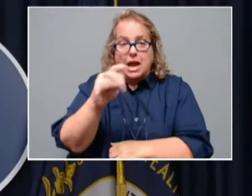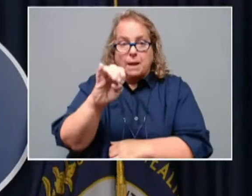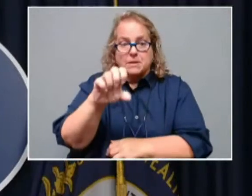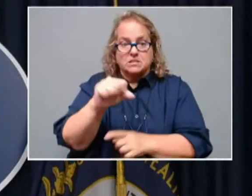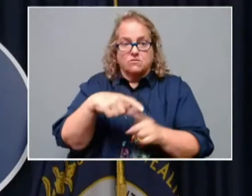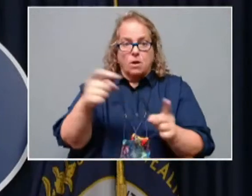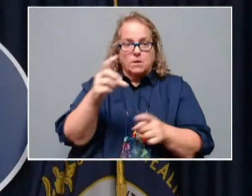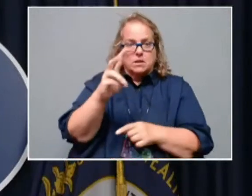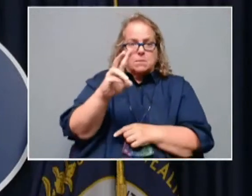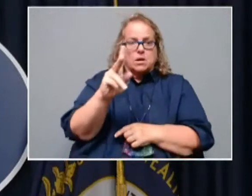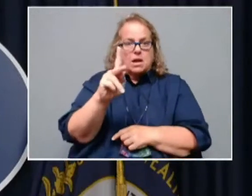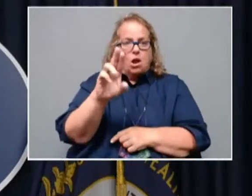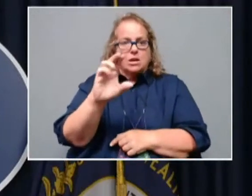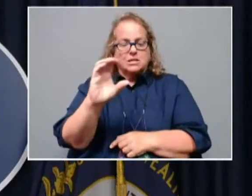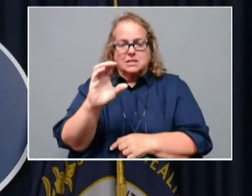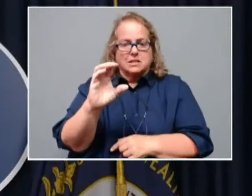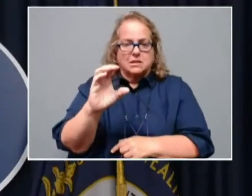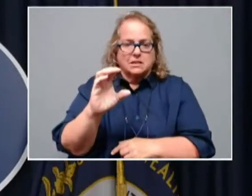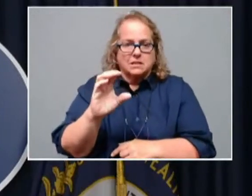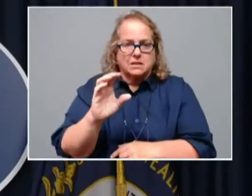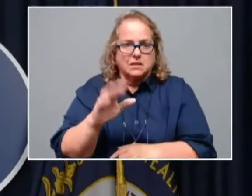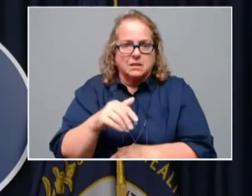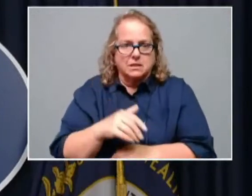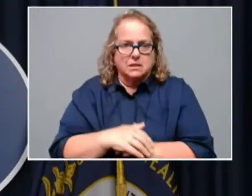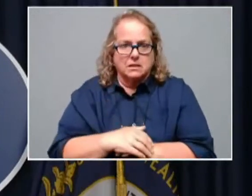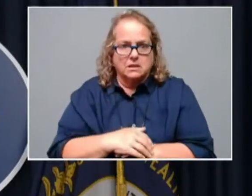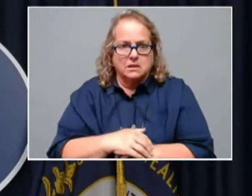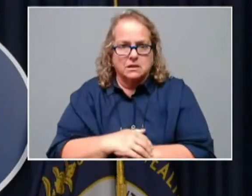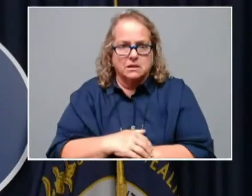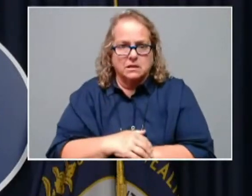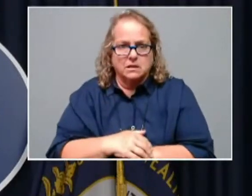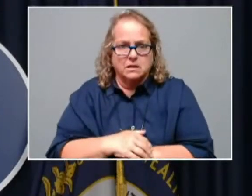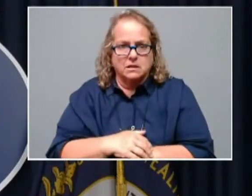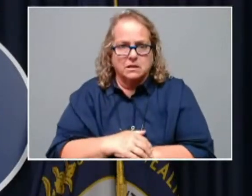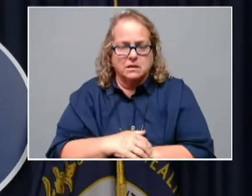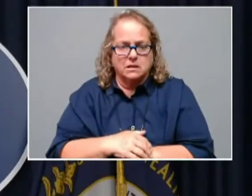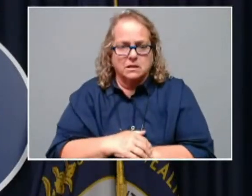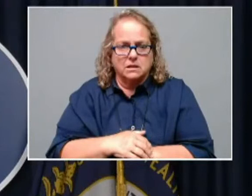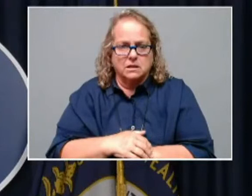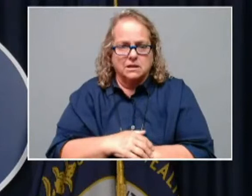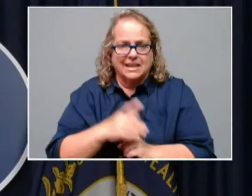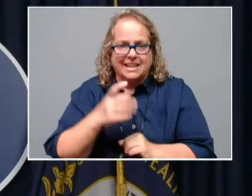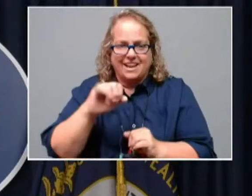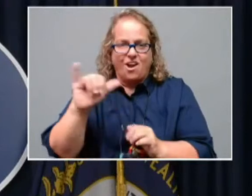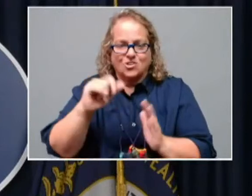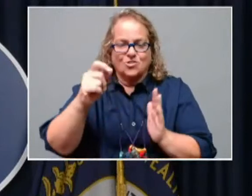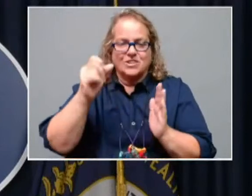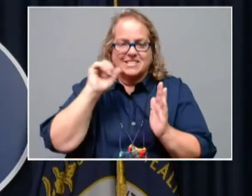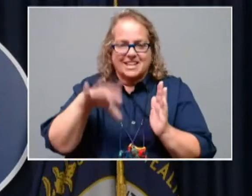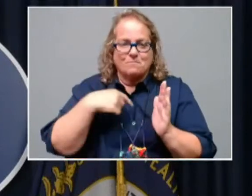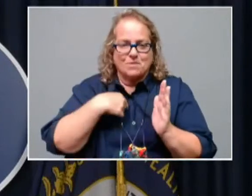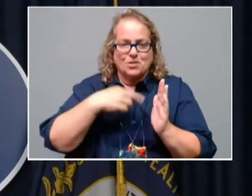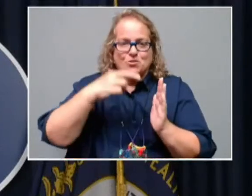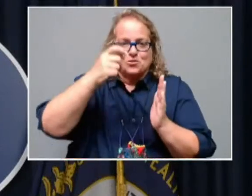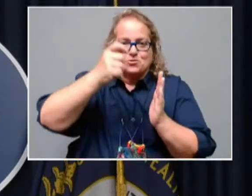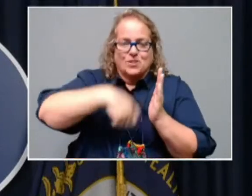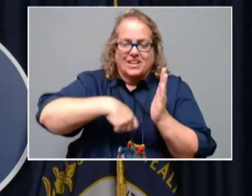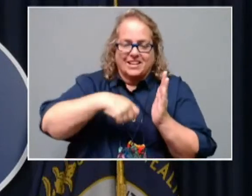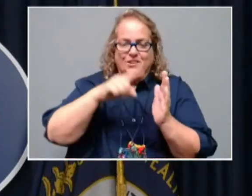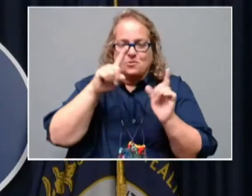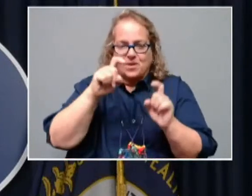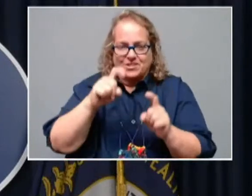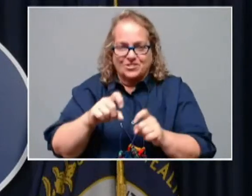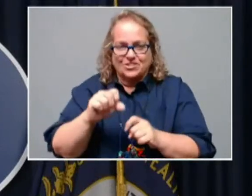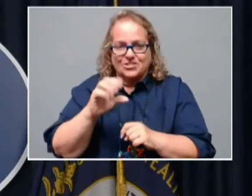Oh, okay. Well, he also sent me a bunch of written questions, so he's trying to get away with both the virtual and the written. So I'll hit his